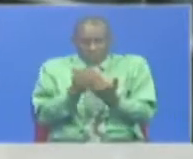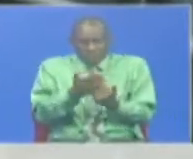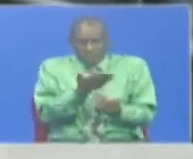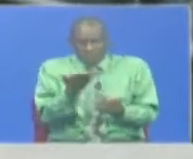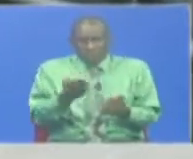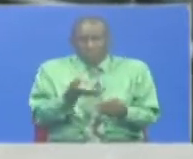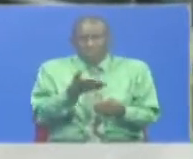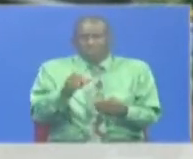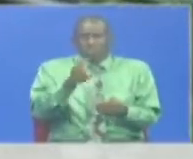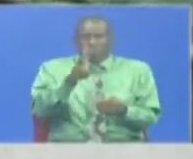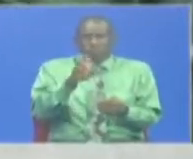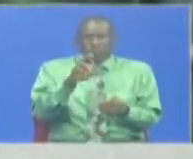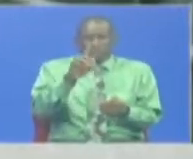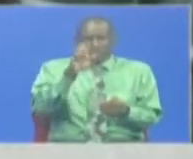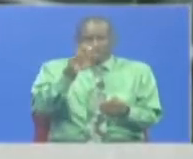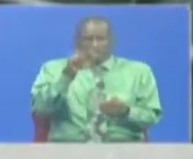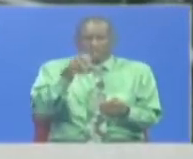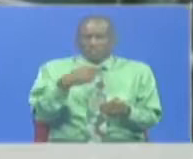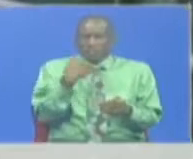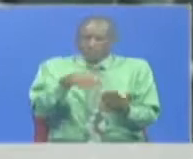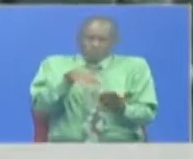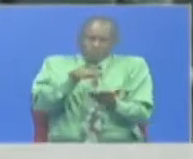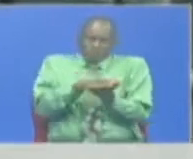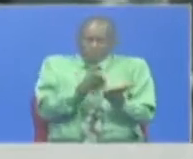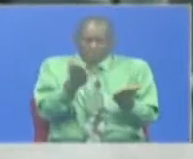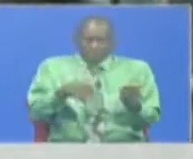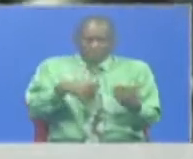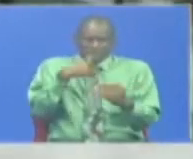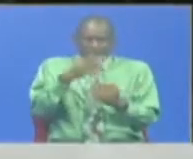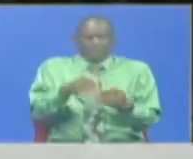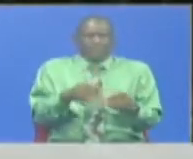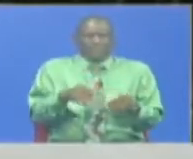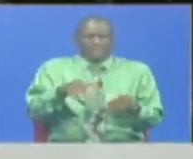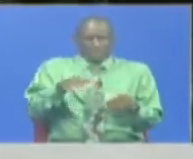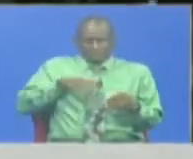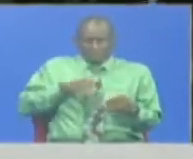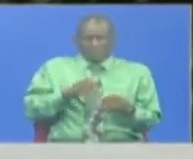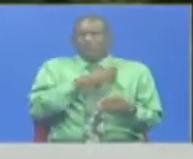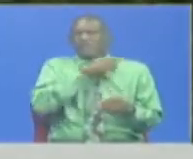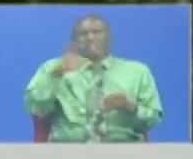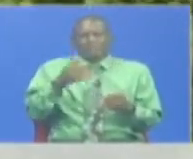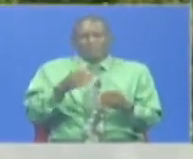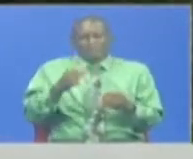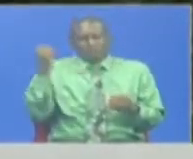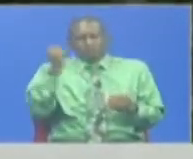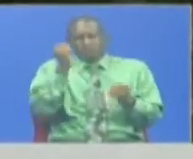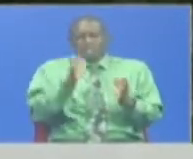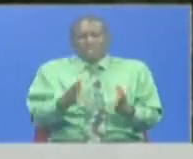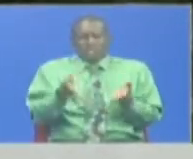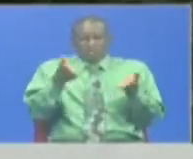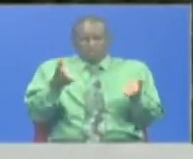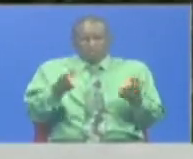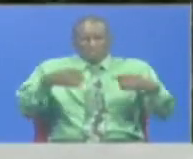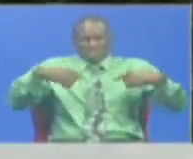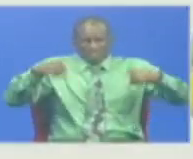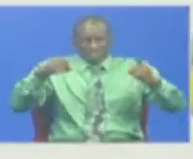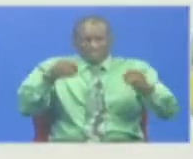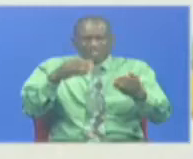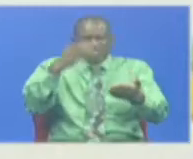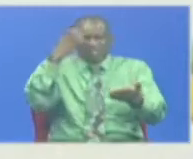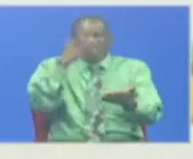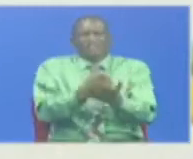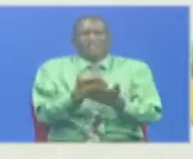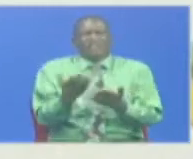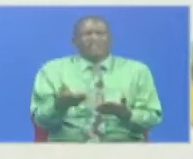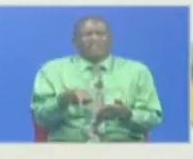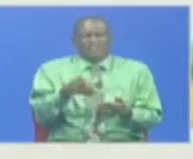took over the role of raising them after their mothers were killed by poachers. And today, that success is evident. That is